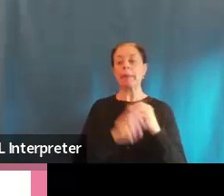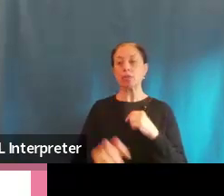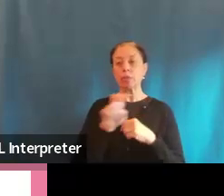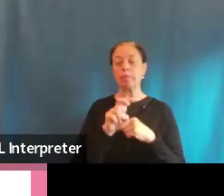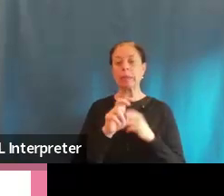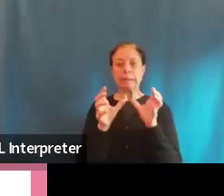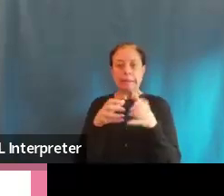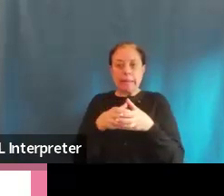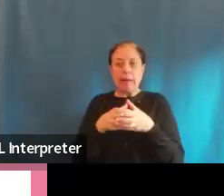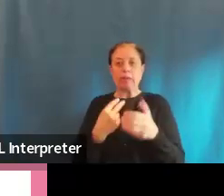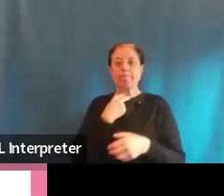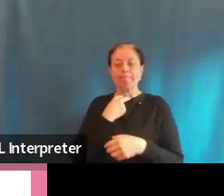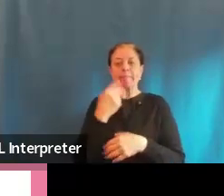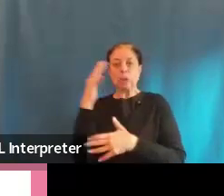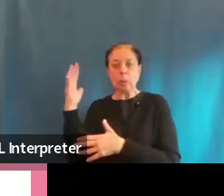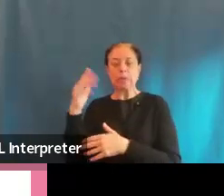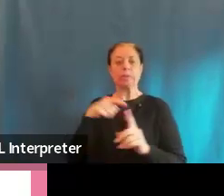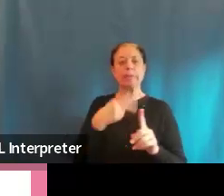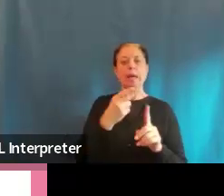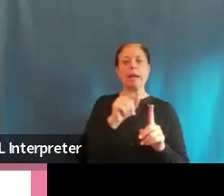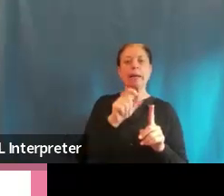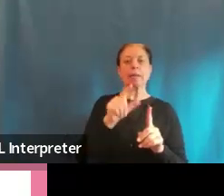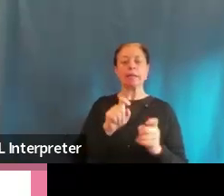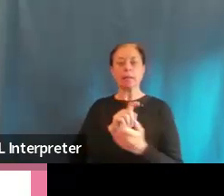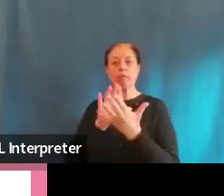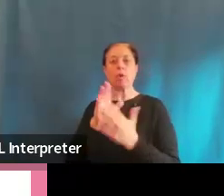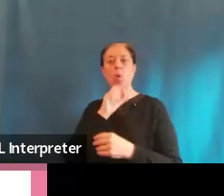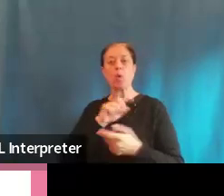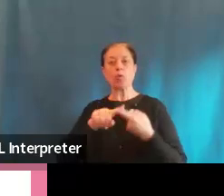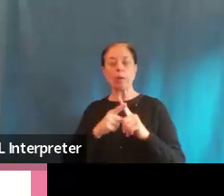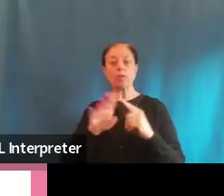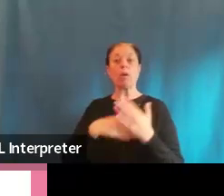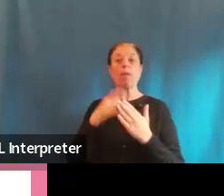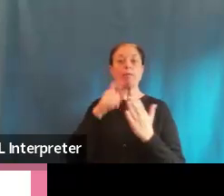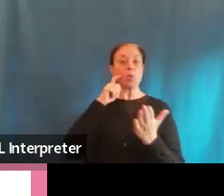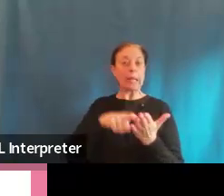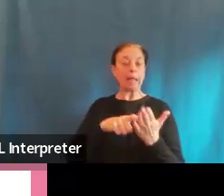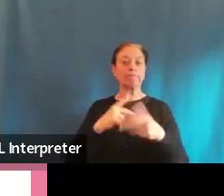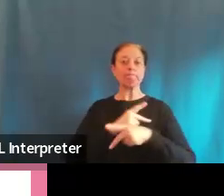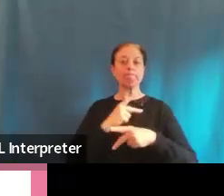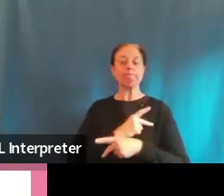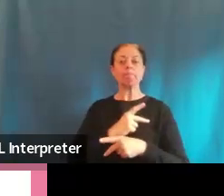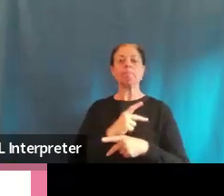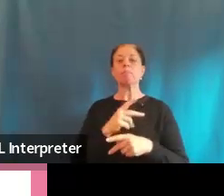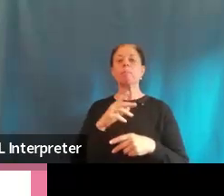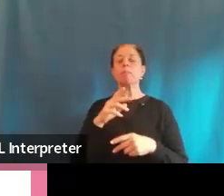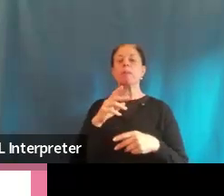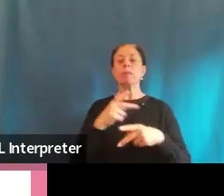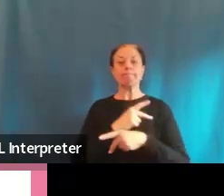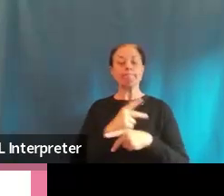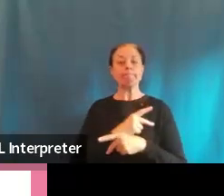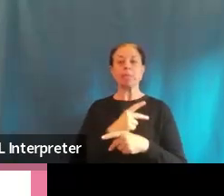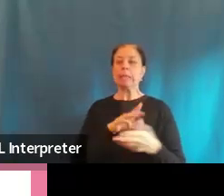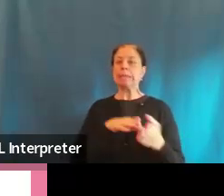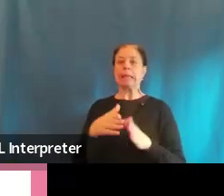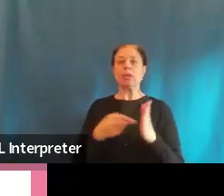Trapped together in the woods, Hazel will have to confront her old friends, and they will all have to acknowledge and reckon with a far